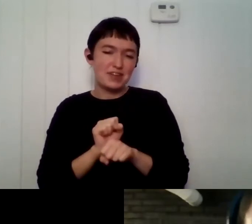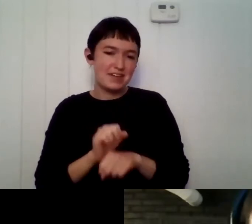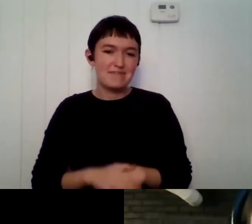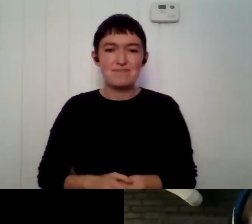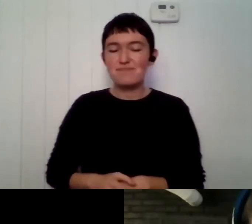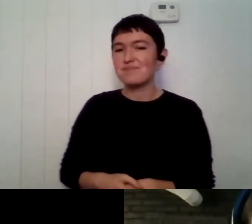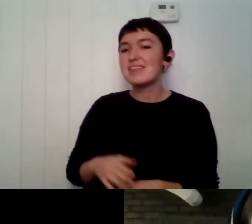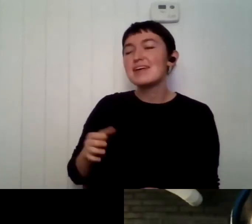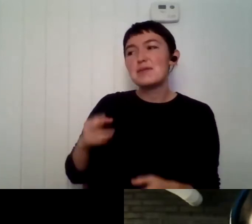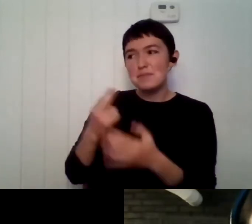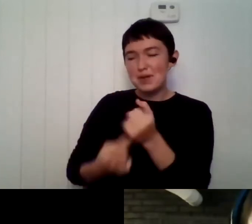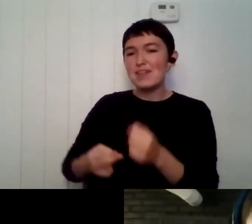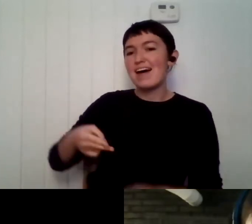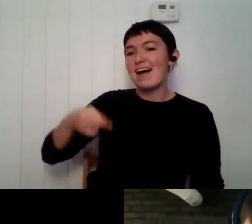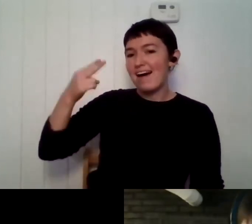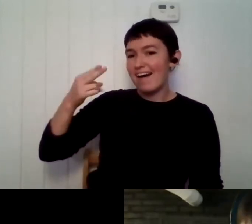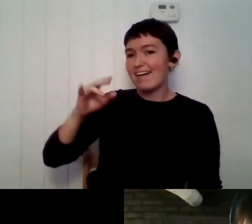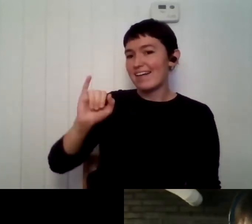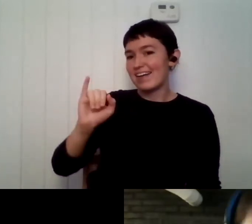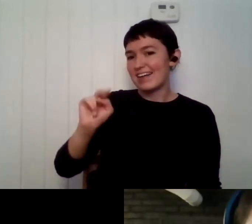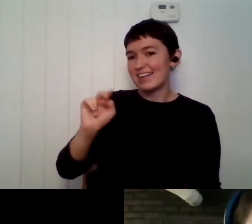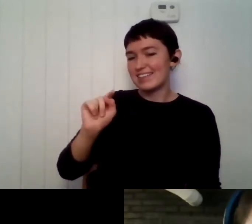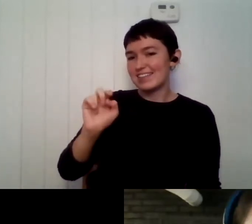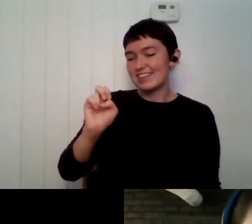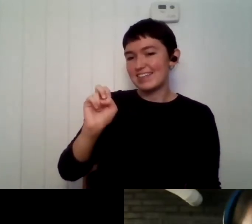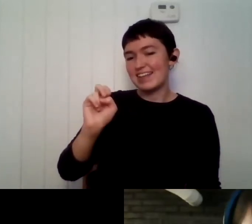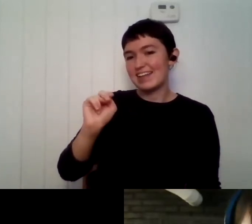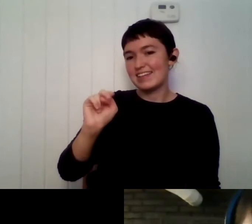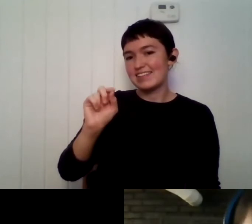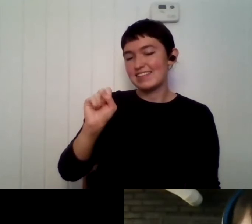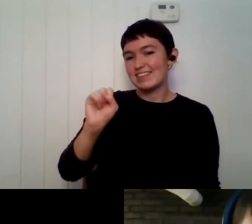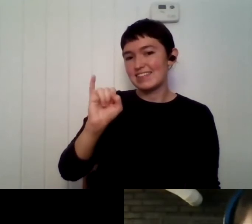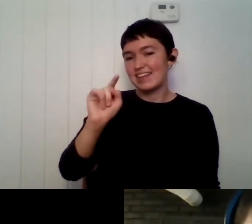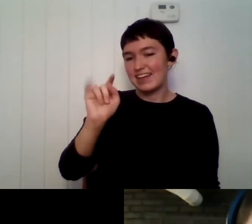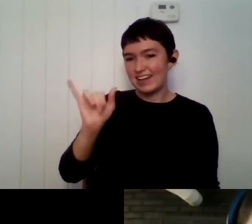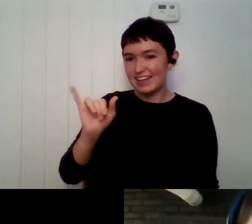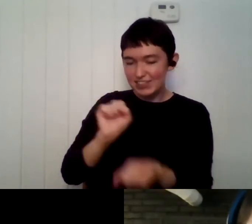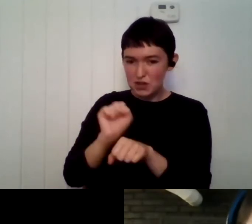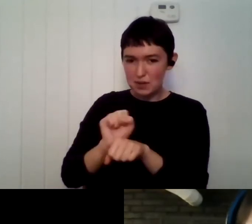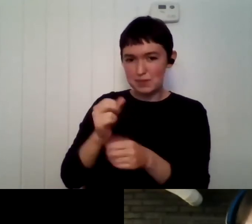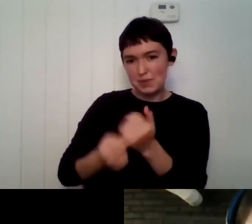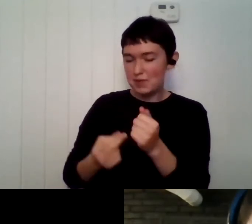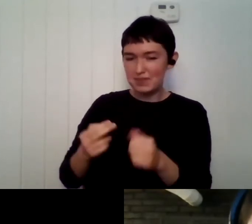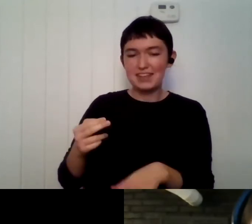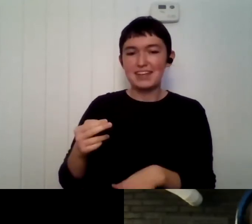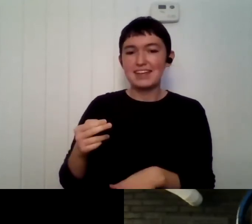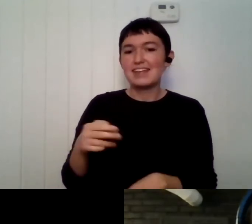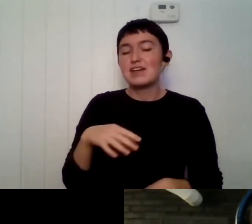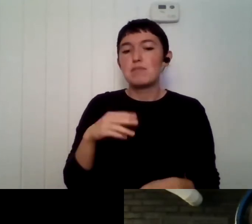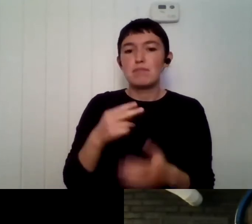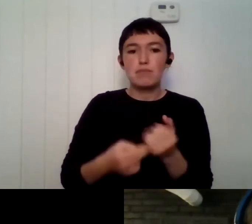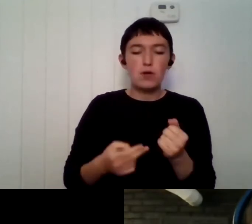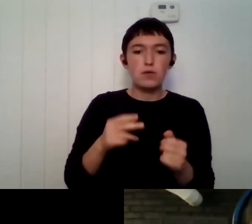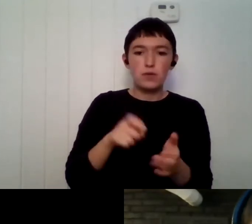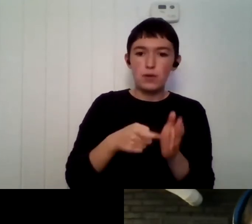high intensity jobs for sure, being a scientist at MIT and being a chef. Both require protocols, both